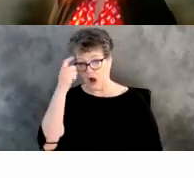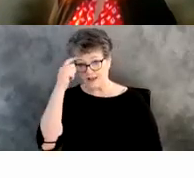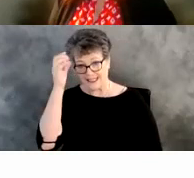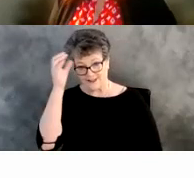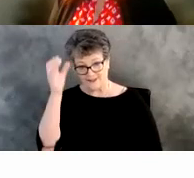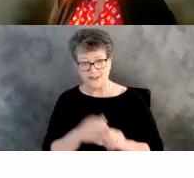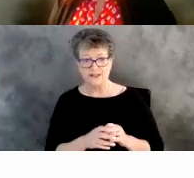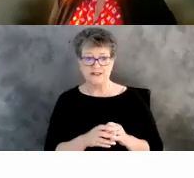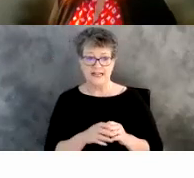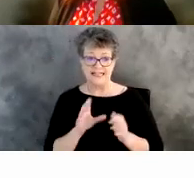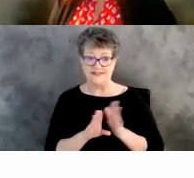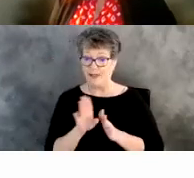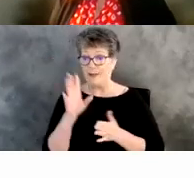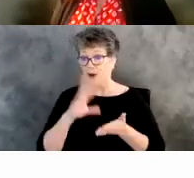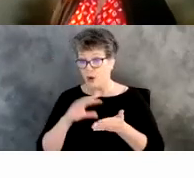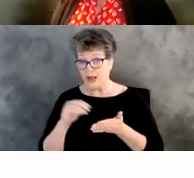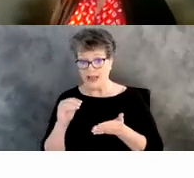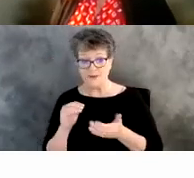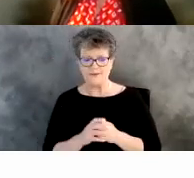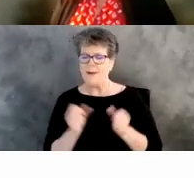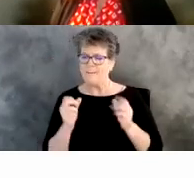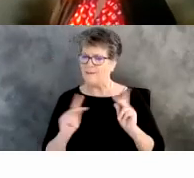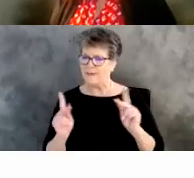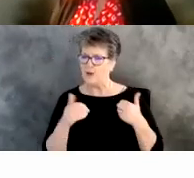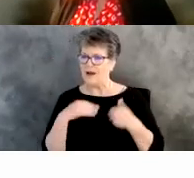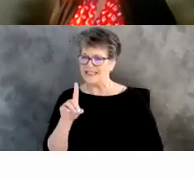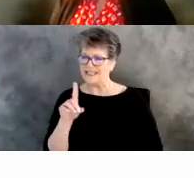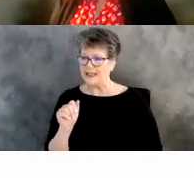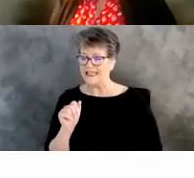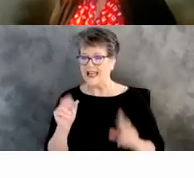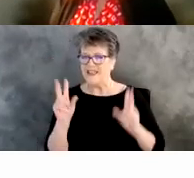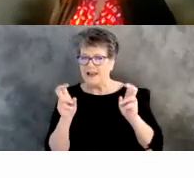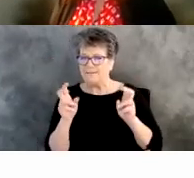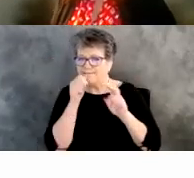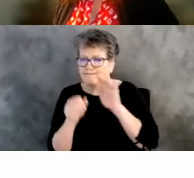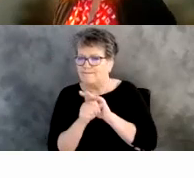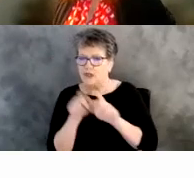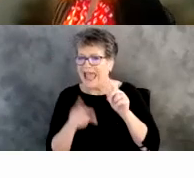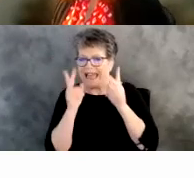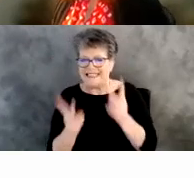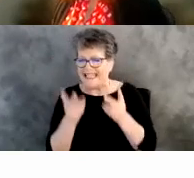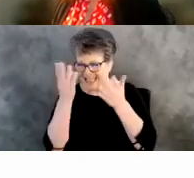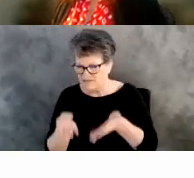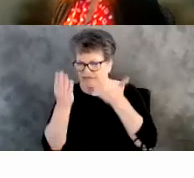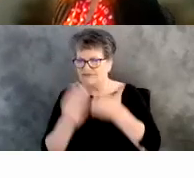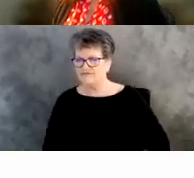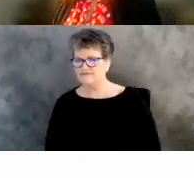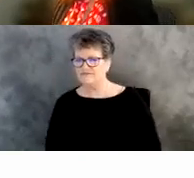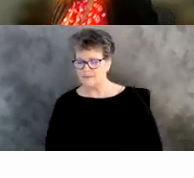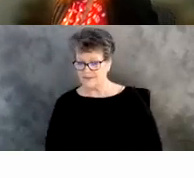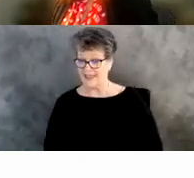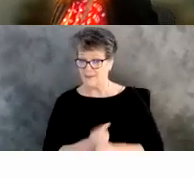learning. And it's also important to note that a lot of people who have disabilities that you can't see. And so that can make it